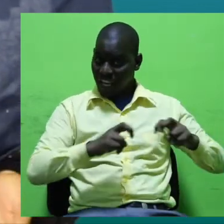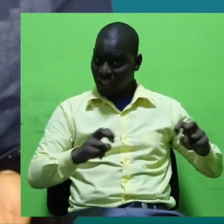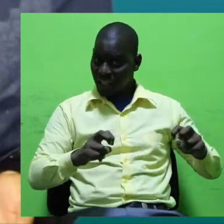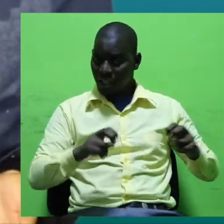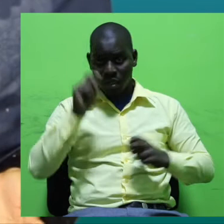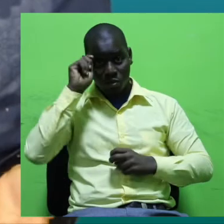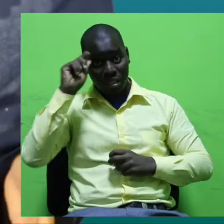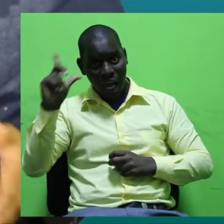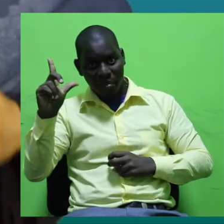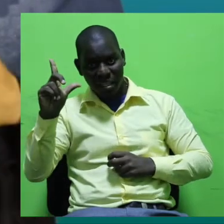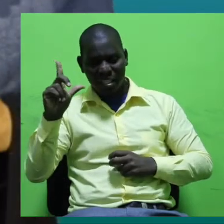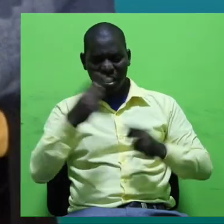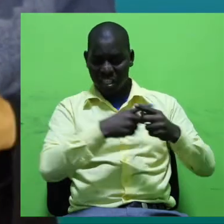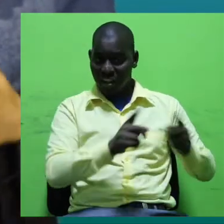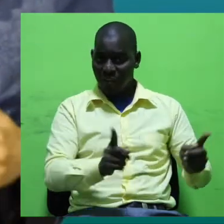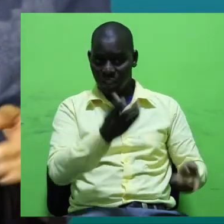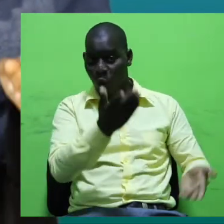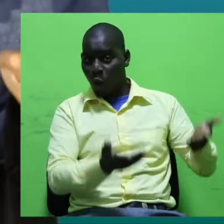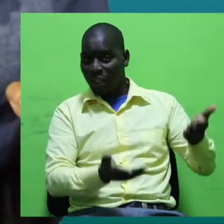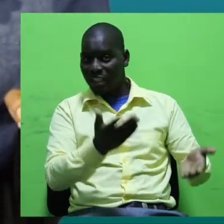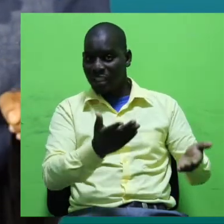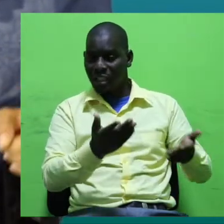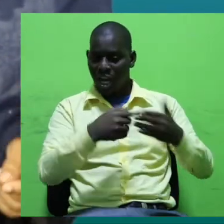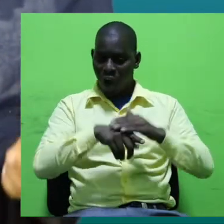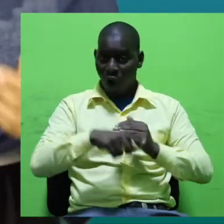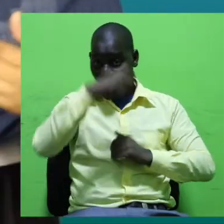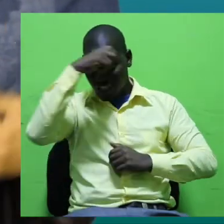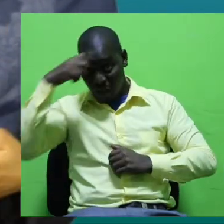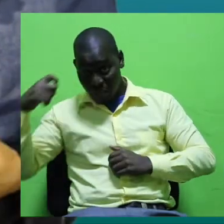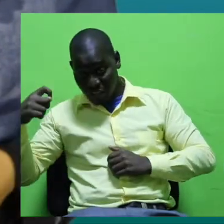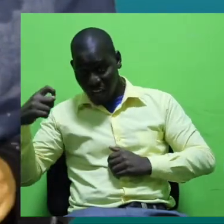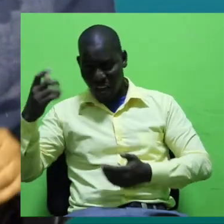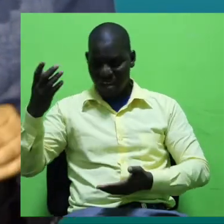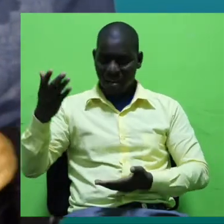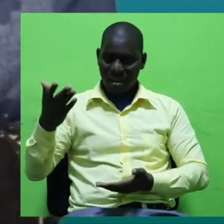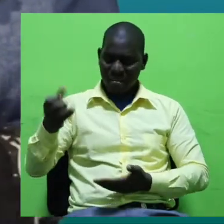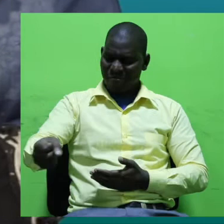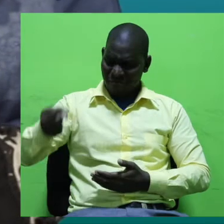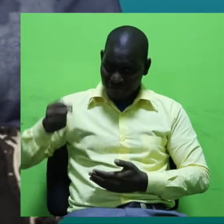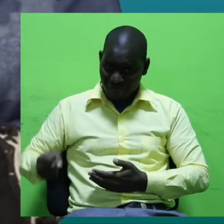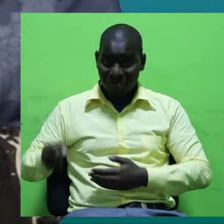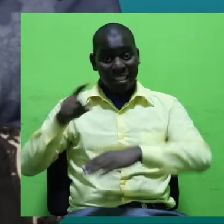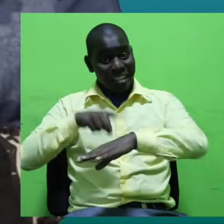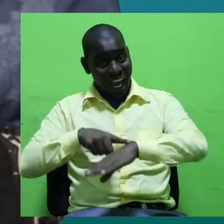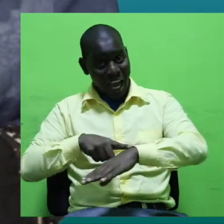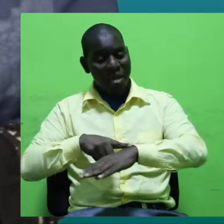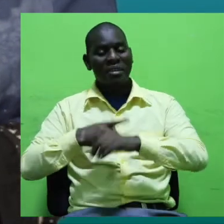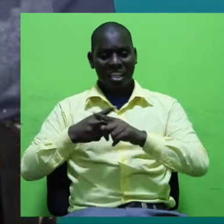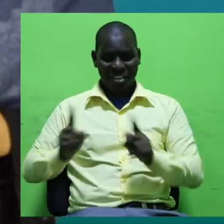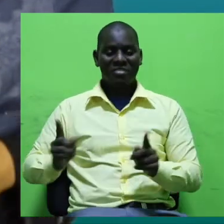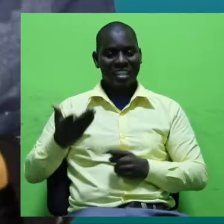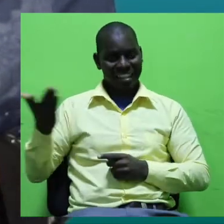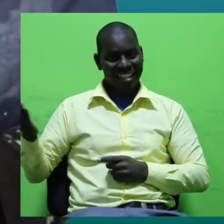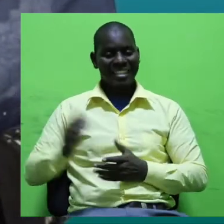world. So for the world to see your work, you need to convert them in SI units. Let's